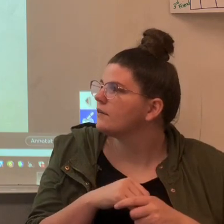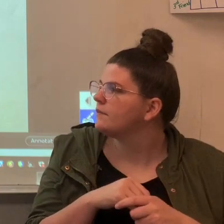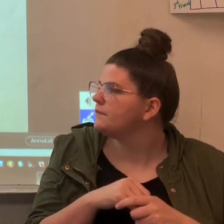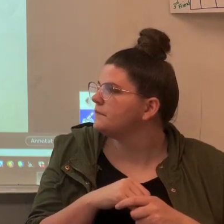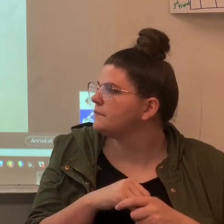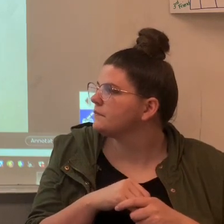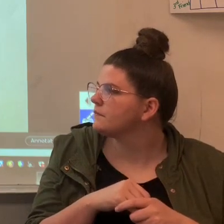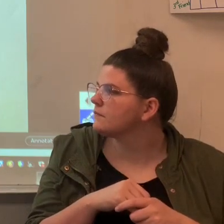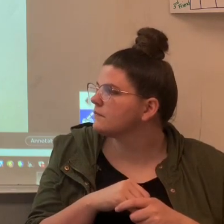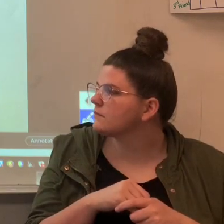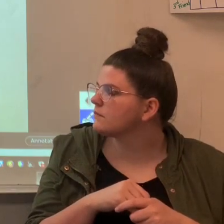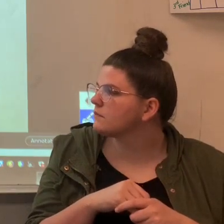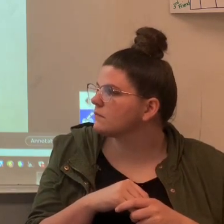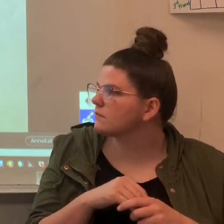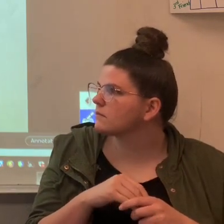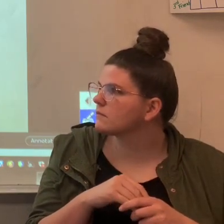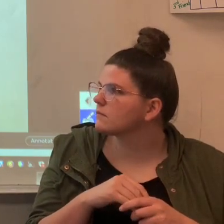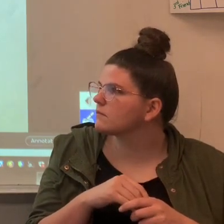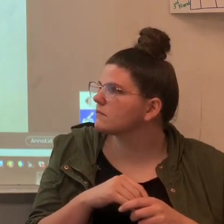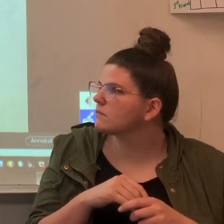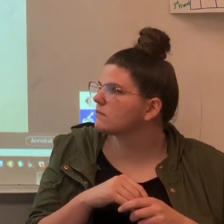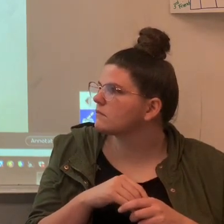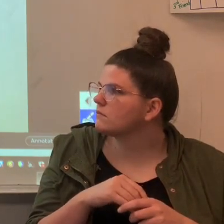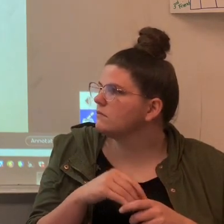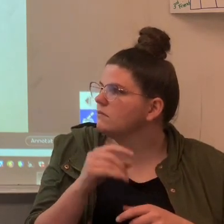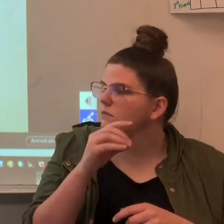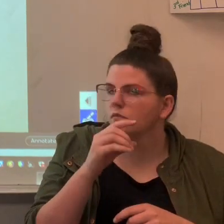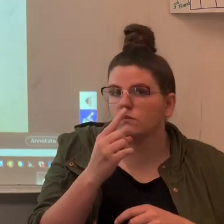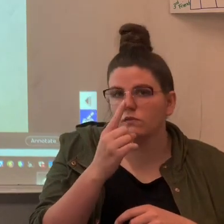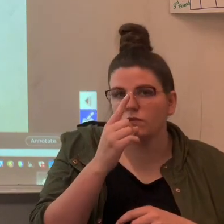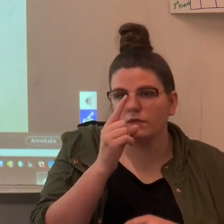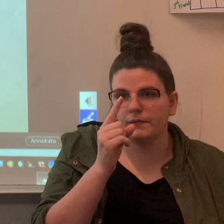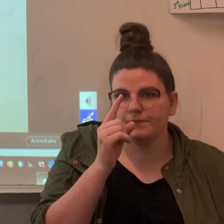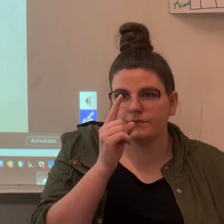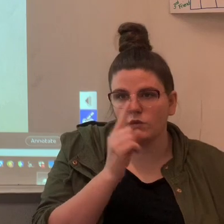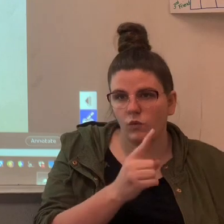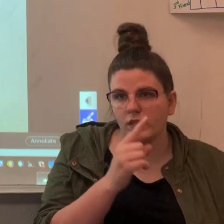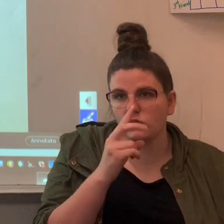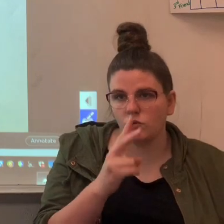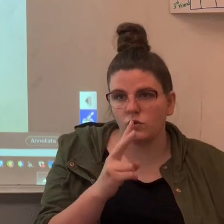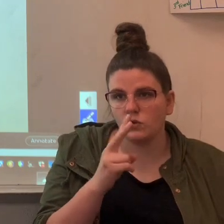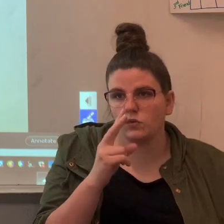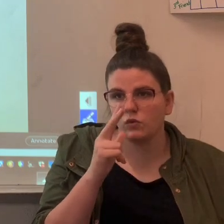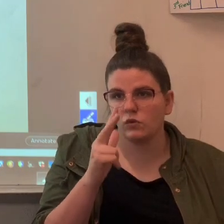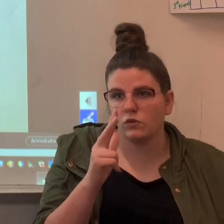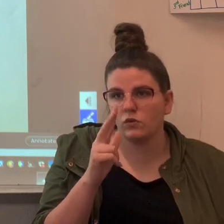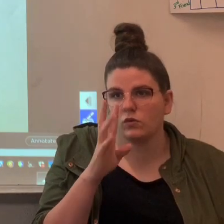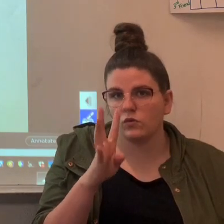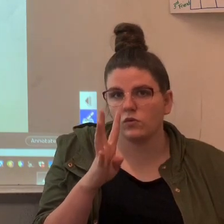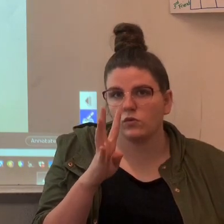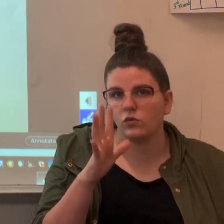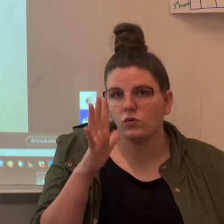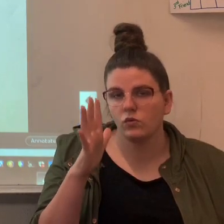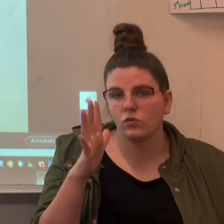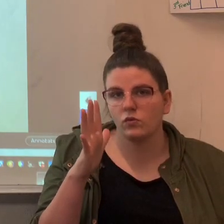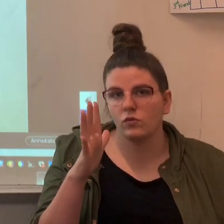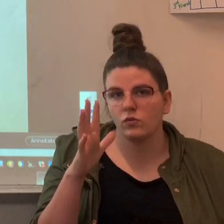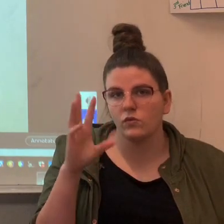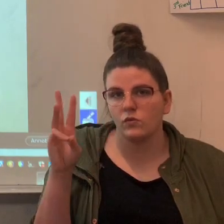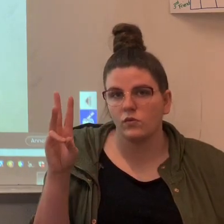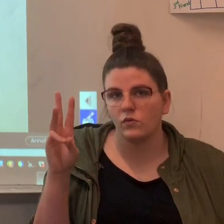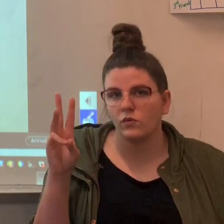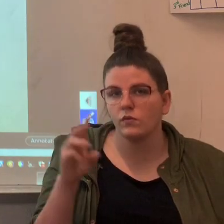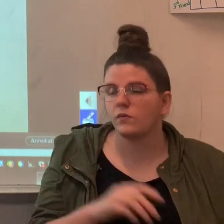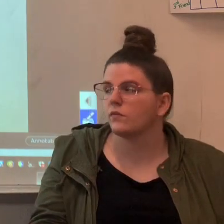And I'd make my 5, 6. So I would divide out by my 6. So 1, 2, 3, 4,